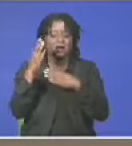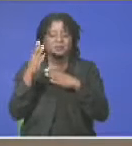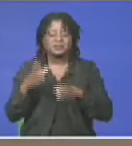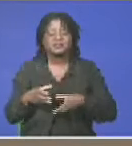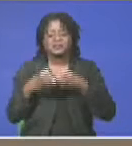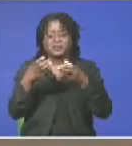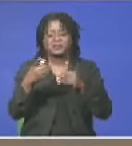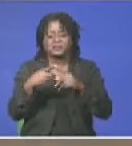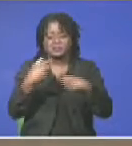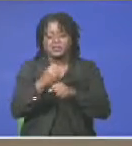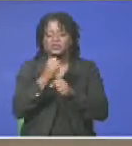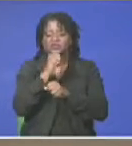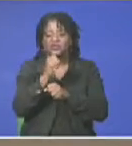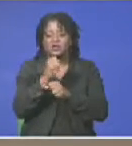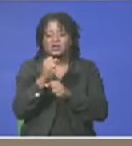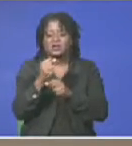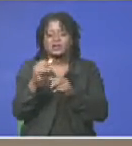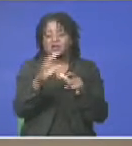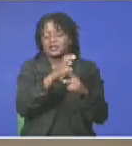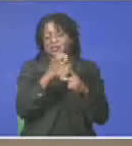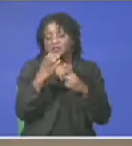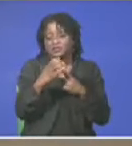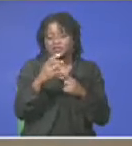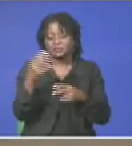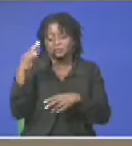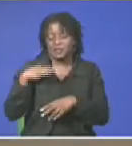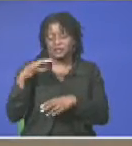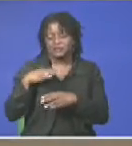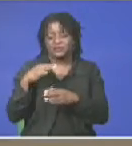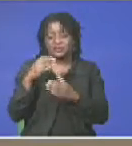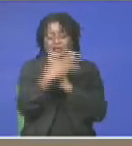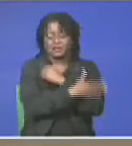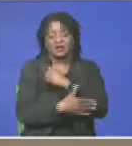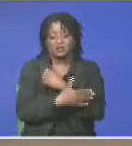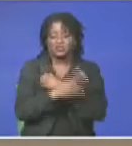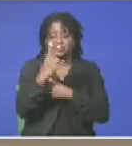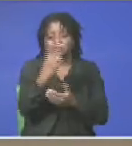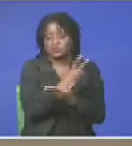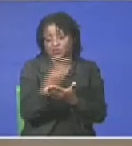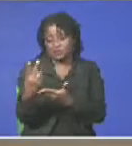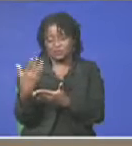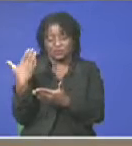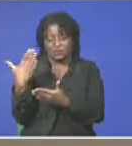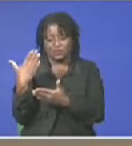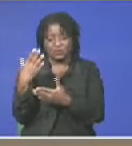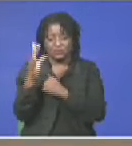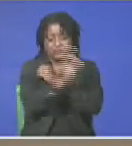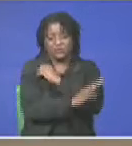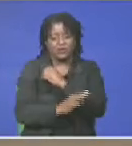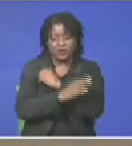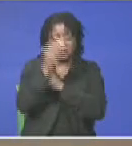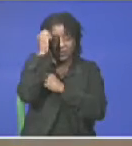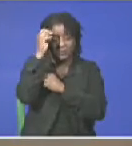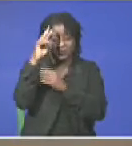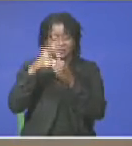beneficial to the country in the long and short term. 2 weeks ago, former Minister of State for Finance, Shivago Lang,